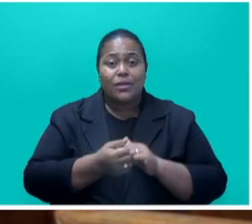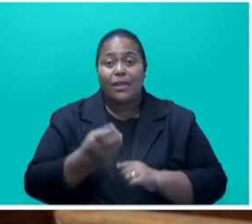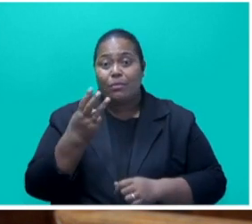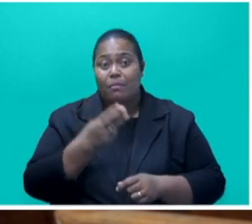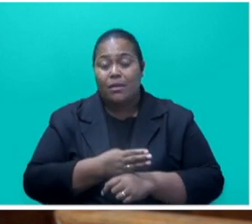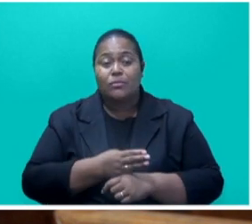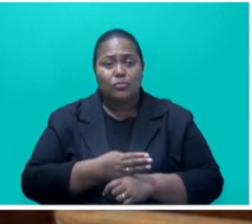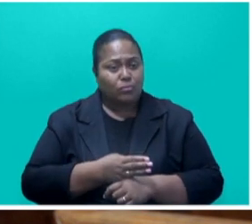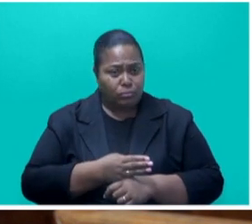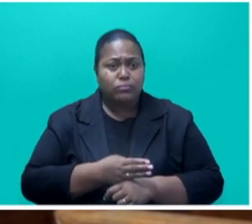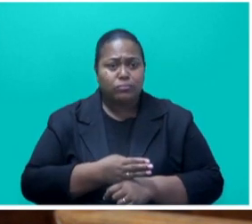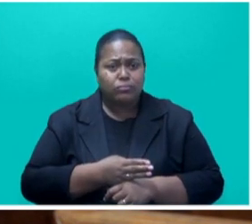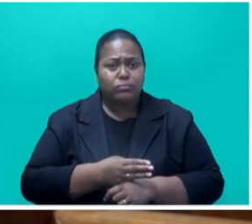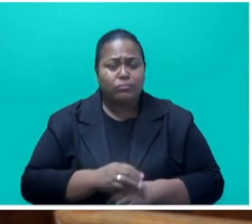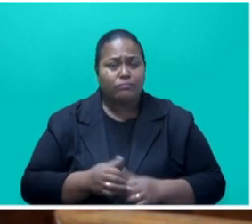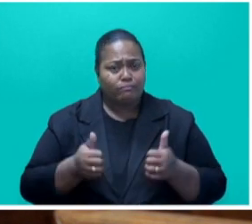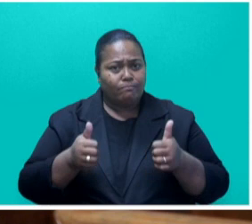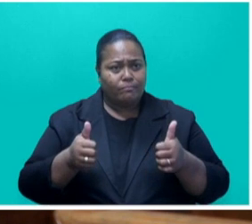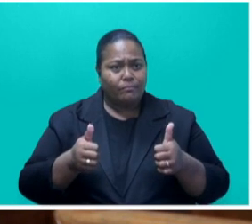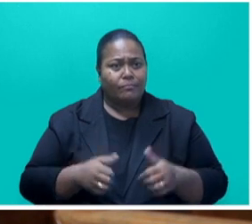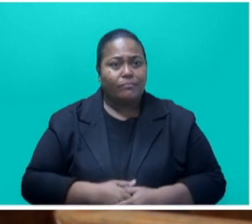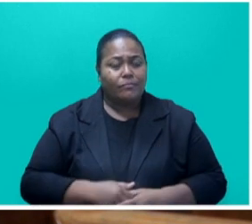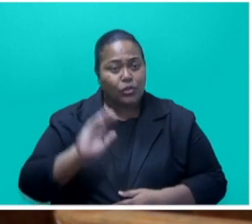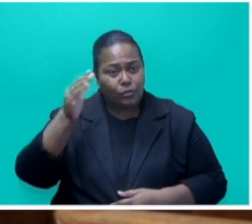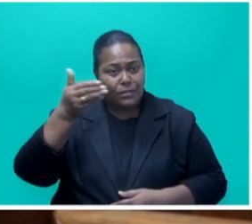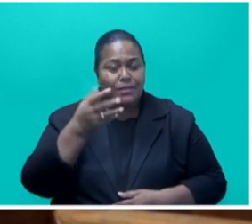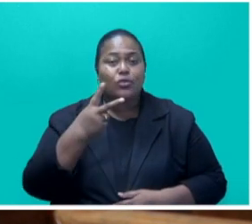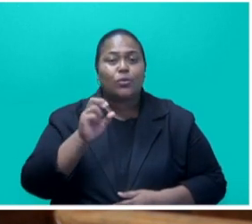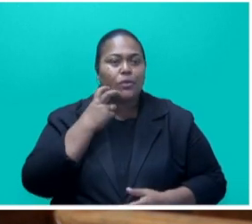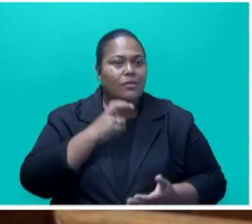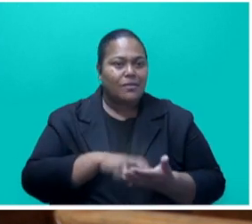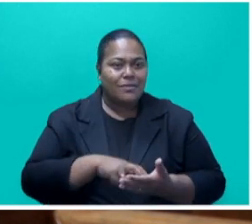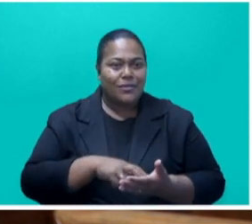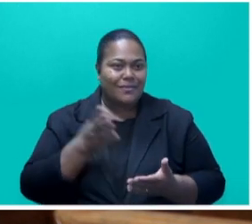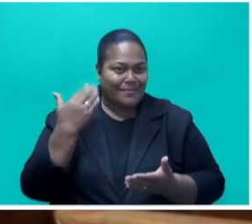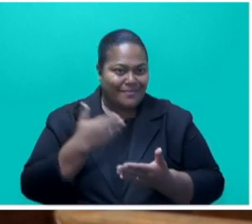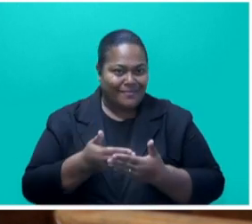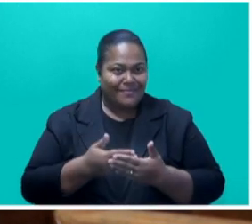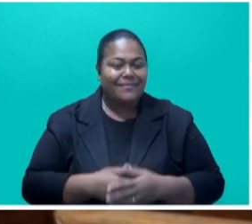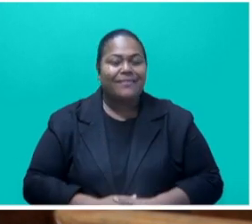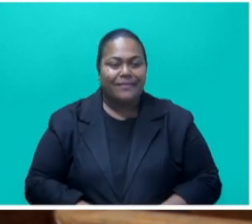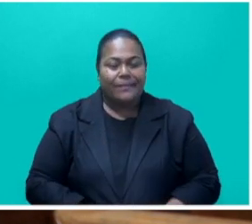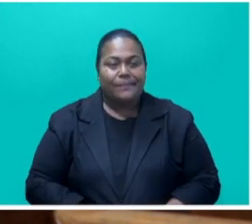bad outcome, and with 20 registrations so far, Mr. Speaker.